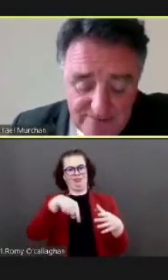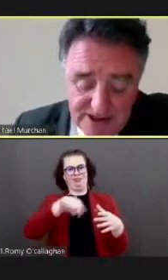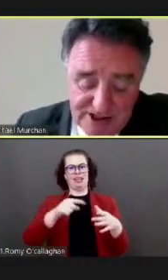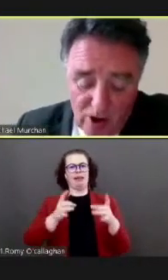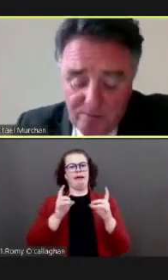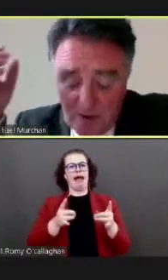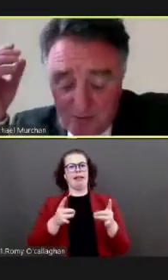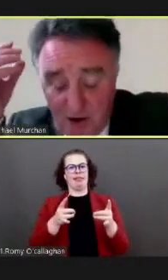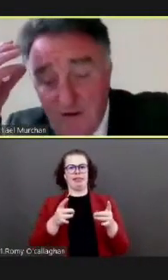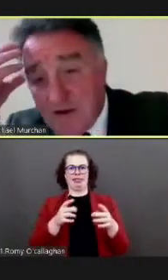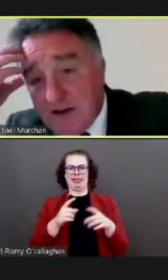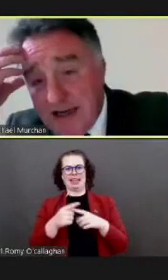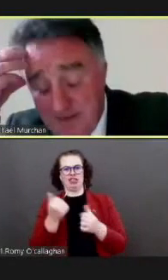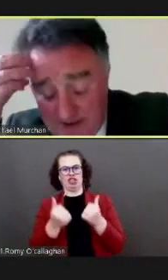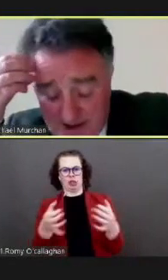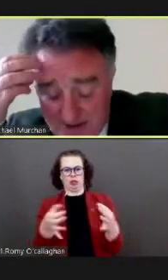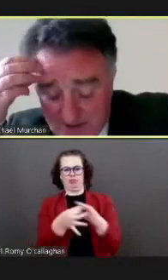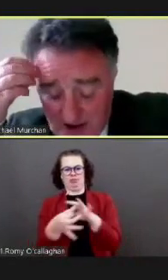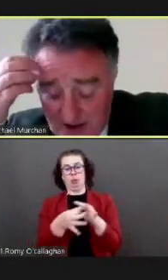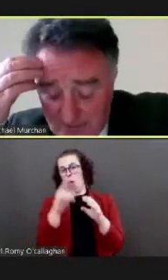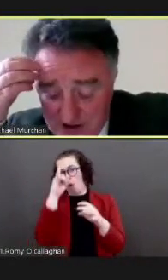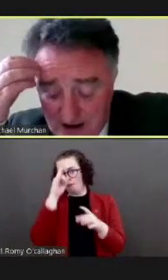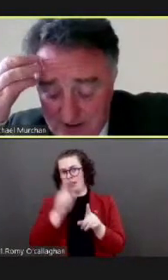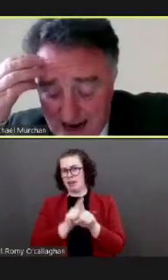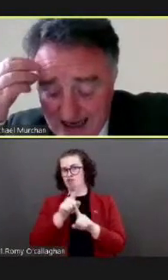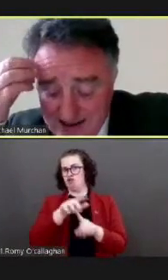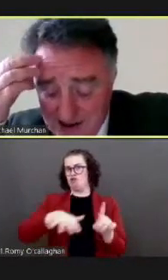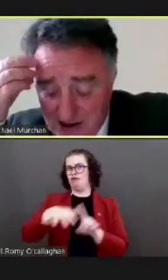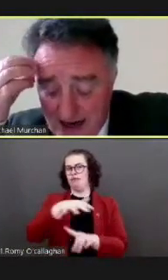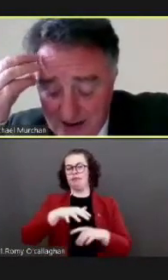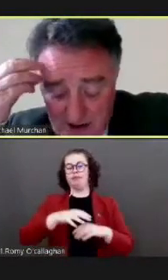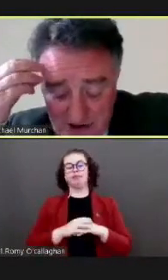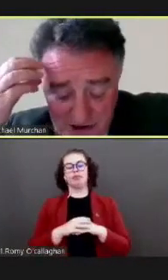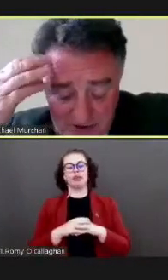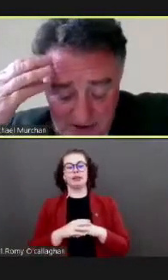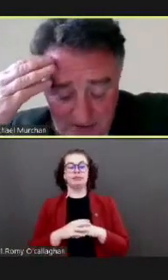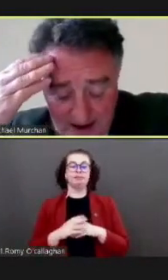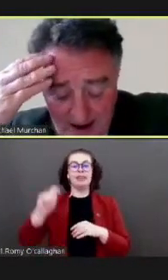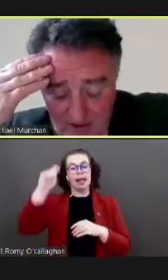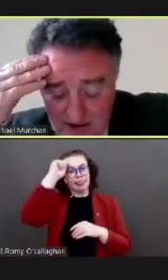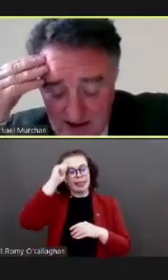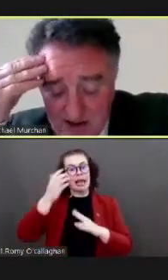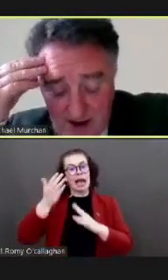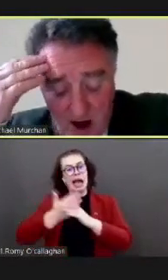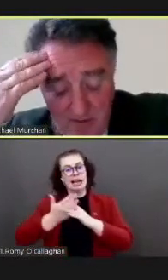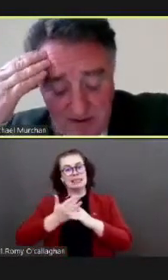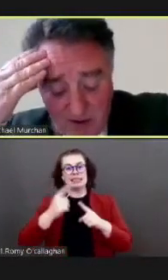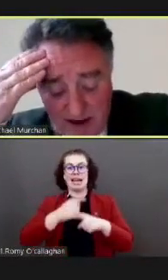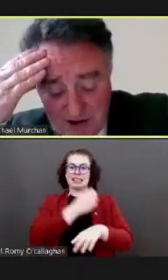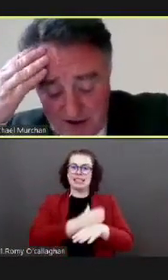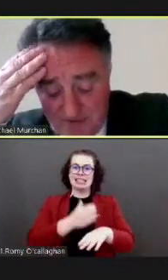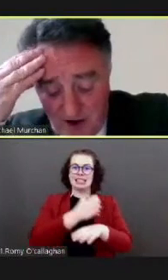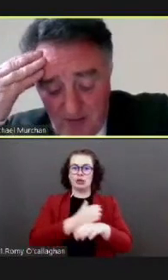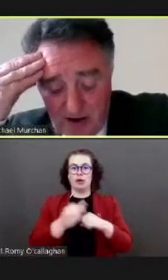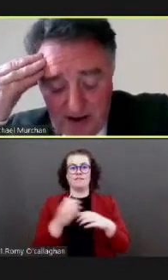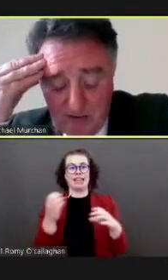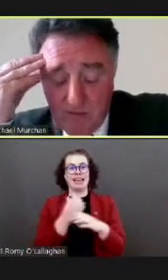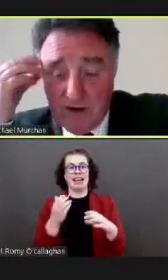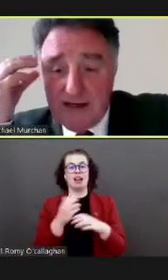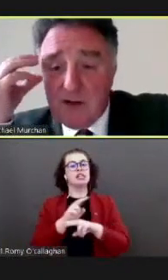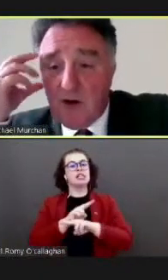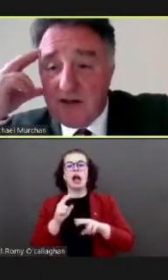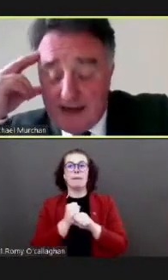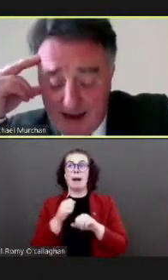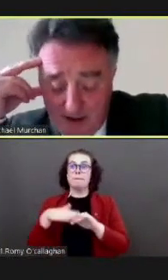So I believe the scope to improve on the theme of the conference around access and continuity of care. It's not always a question of more